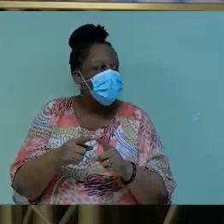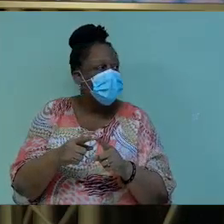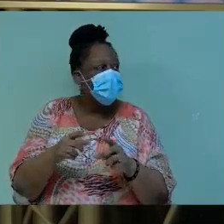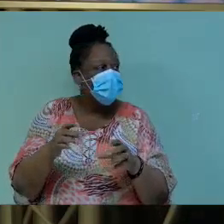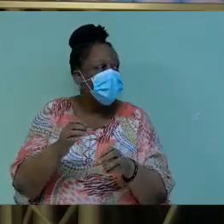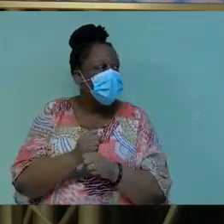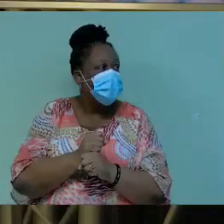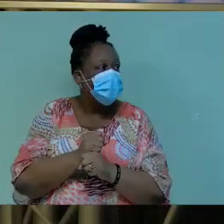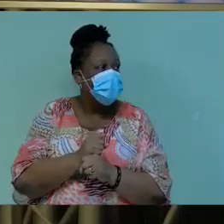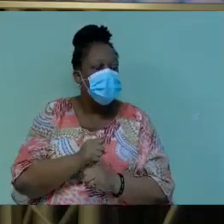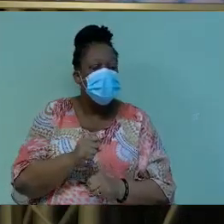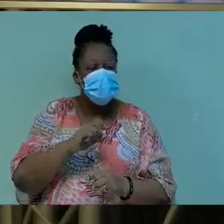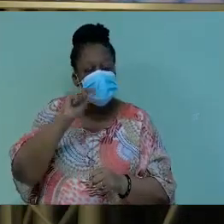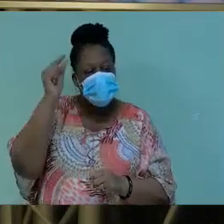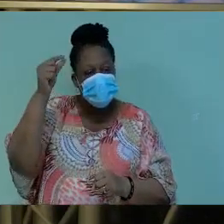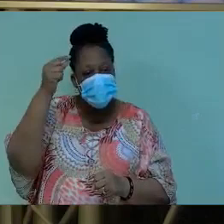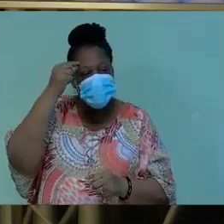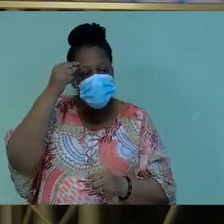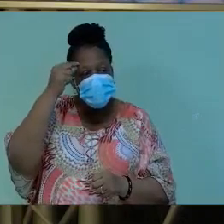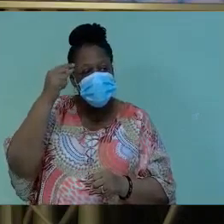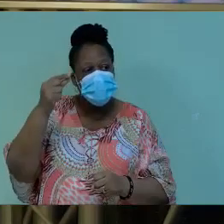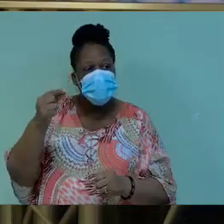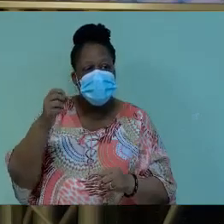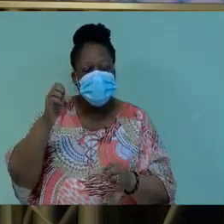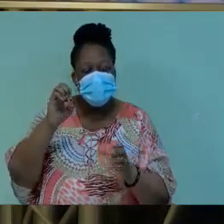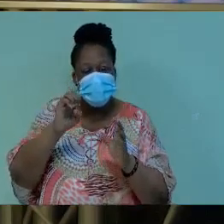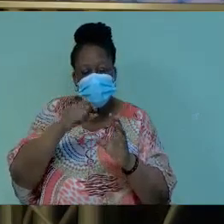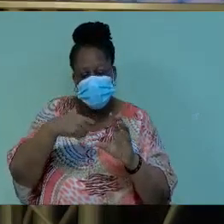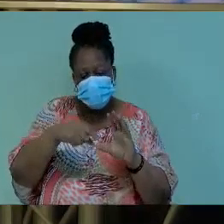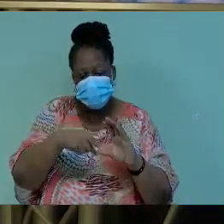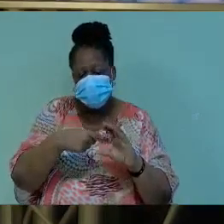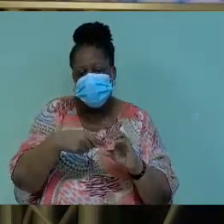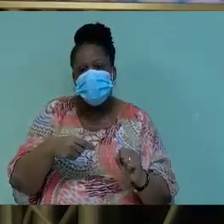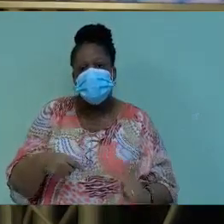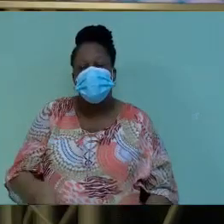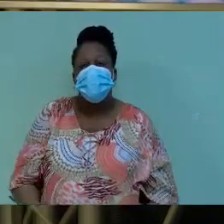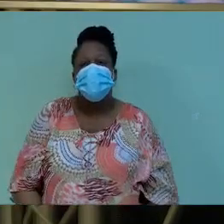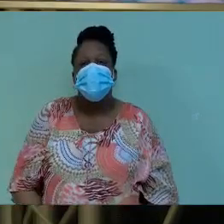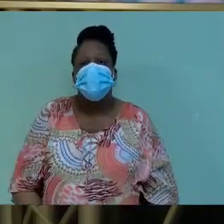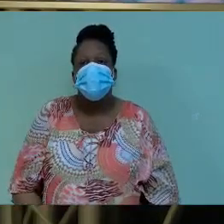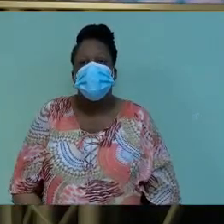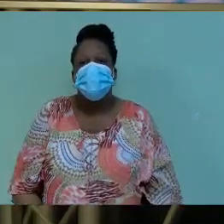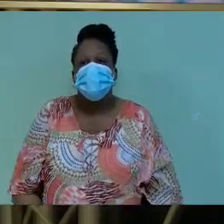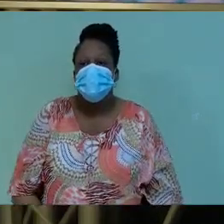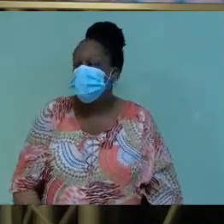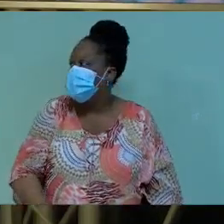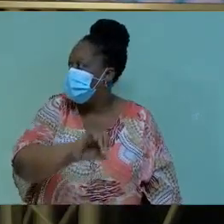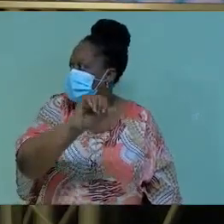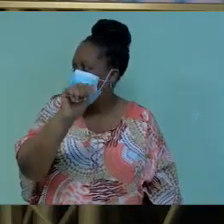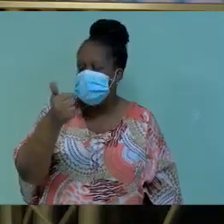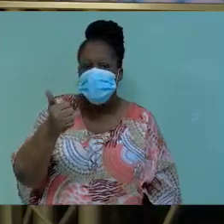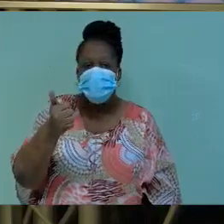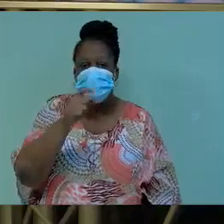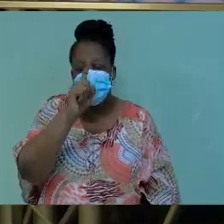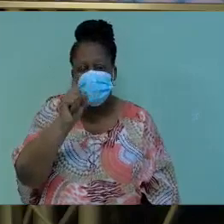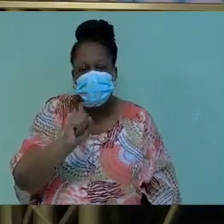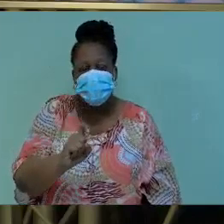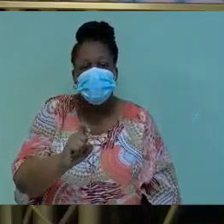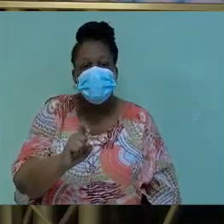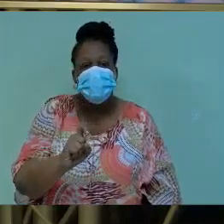email. As it relates to the digitization of health records, the Department of Technology will continue to work